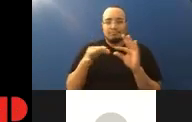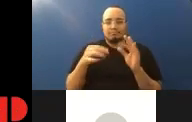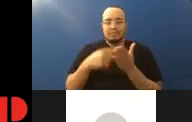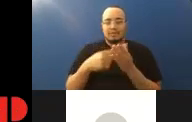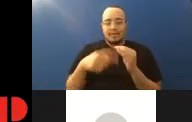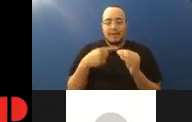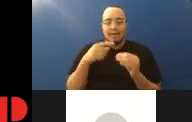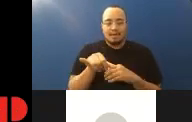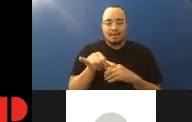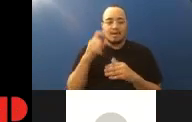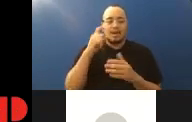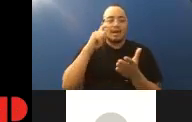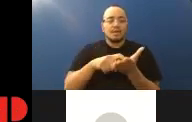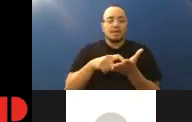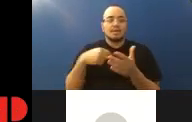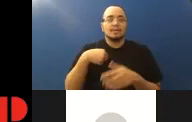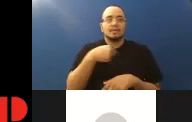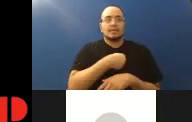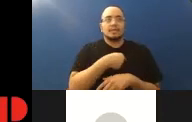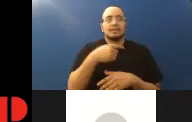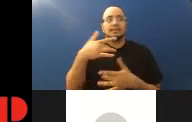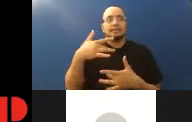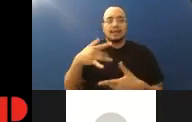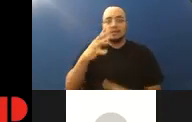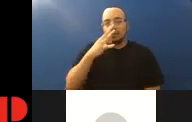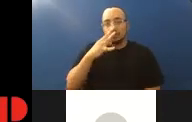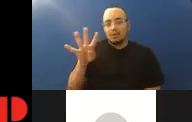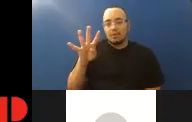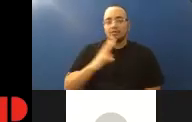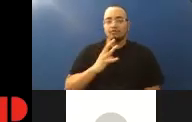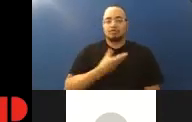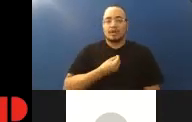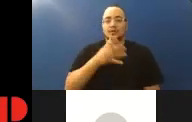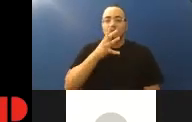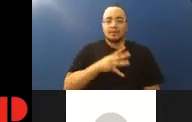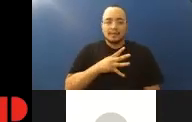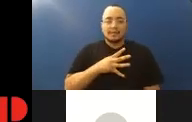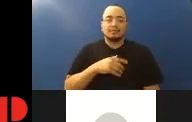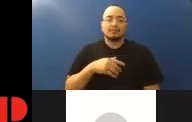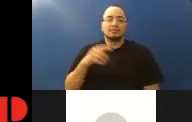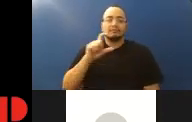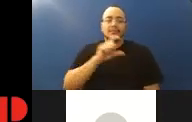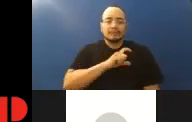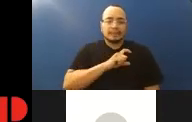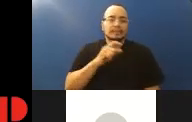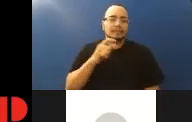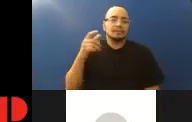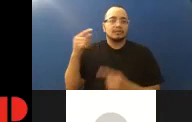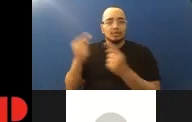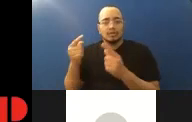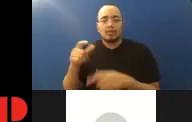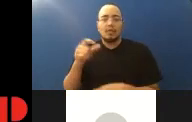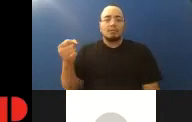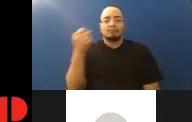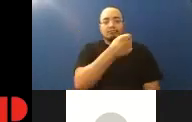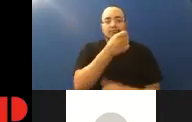uplifting particularly Black trans women and their experience with law enforcement and incarceration. So to my earlier point, you know, we